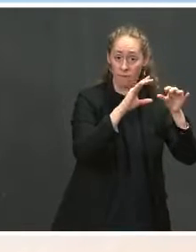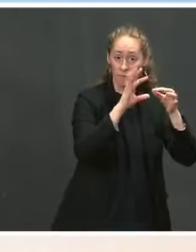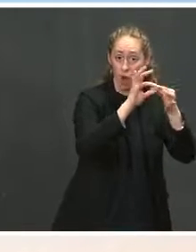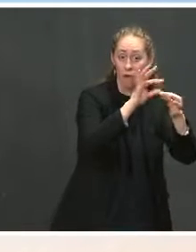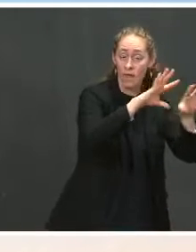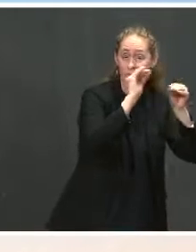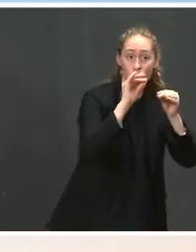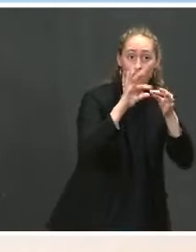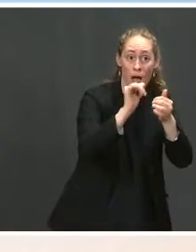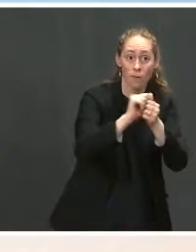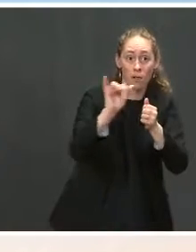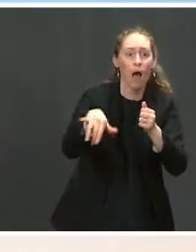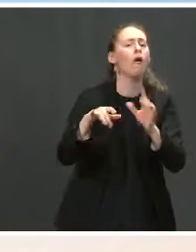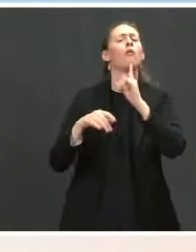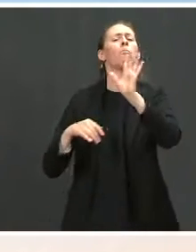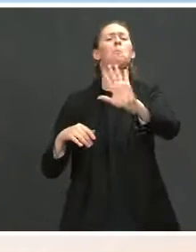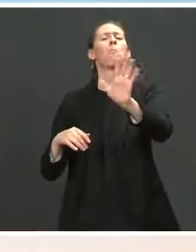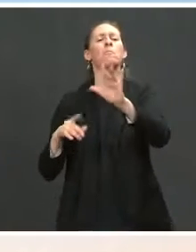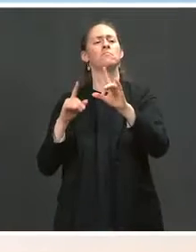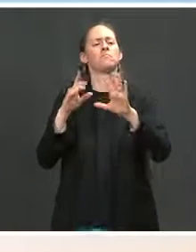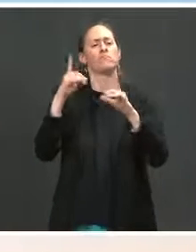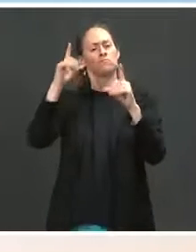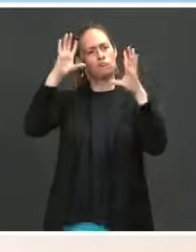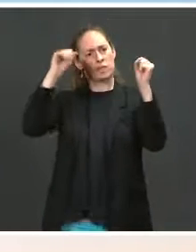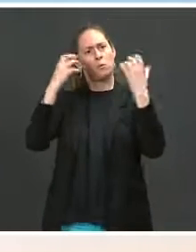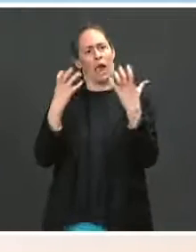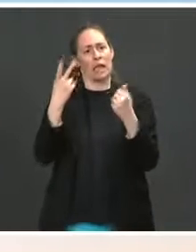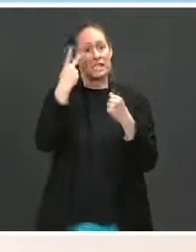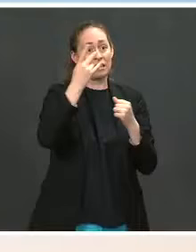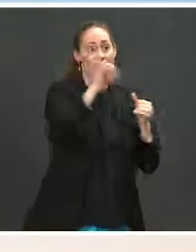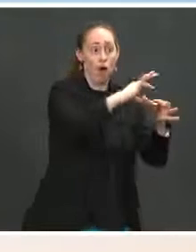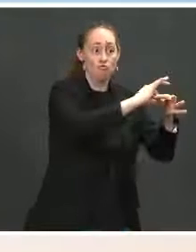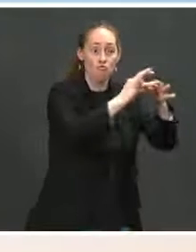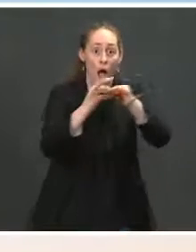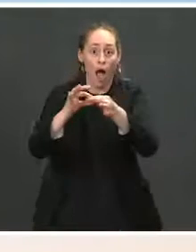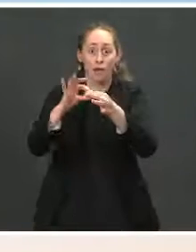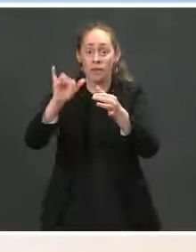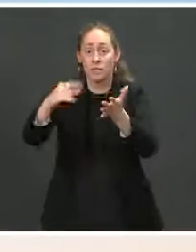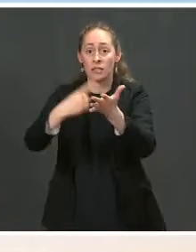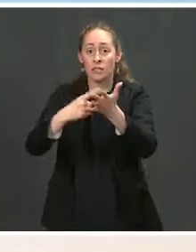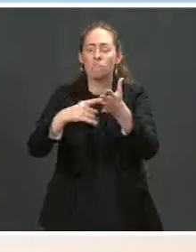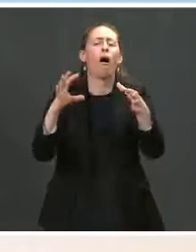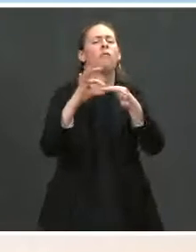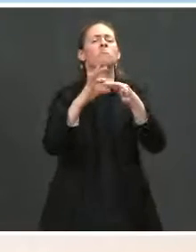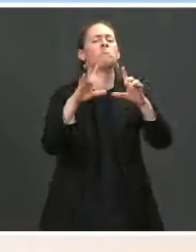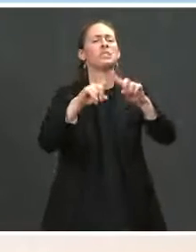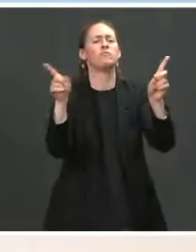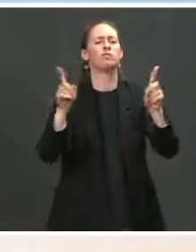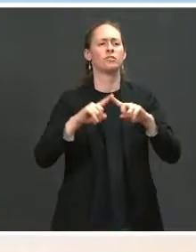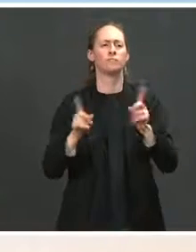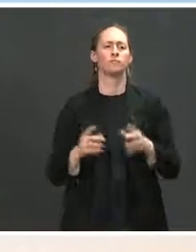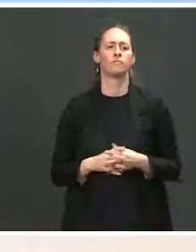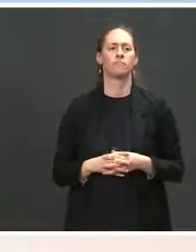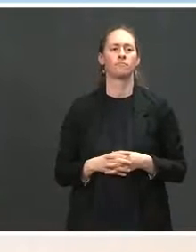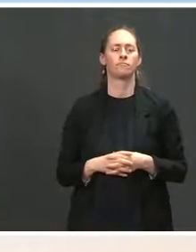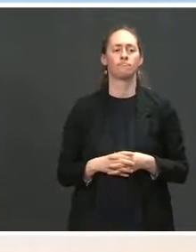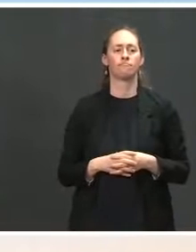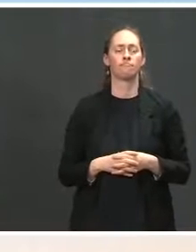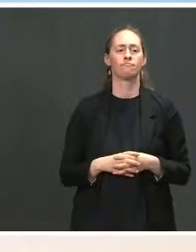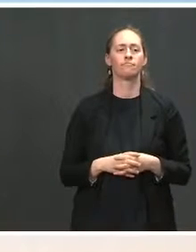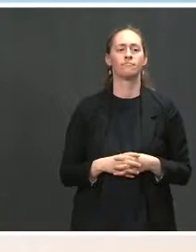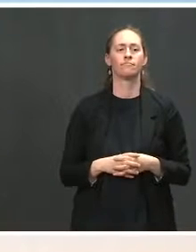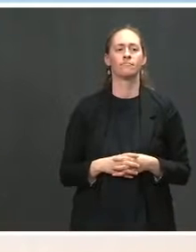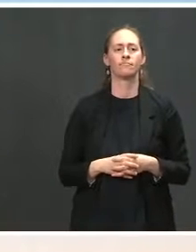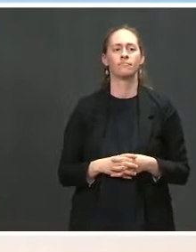he would like to see move forward. Yeah. Go ahead, David. Thanks. A couple of questions. One, just closing the loop on something you